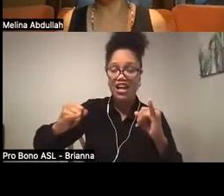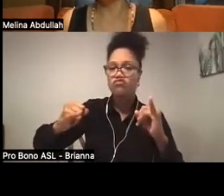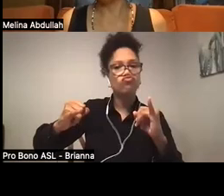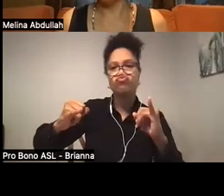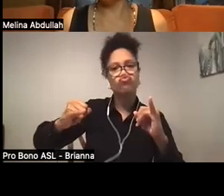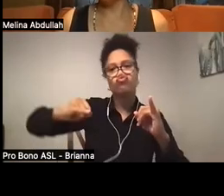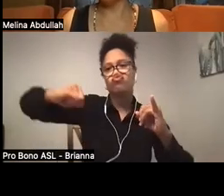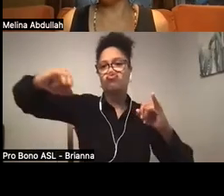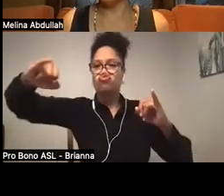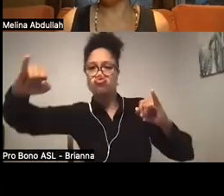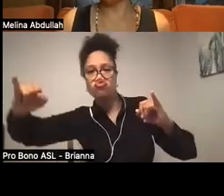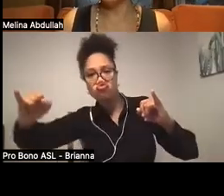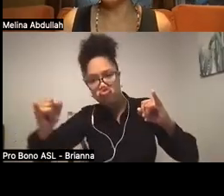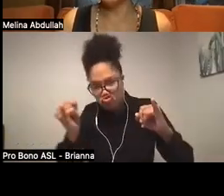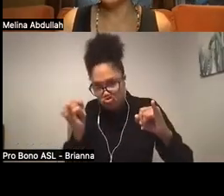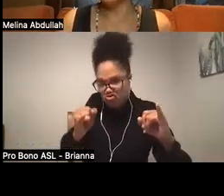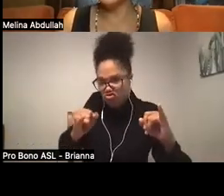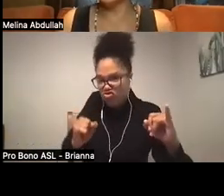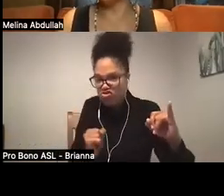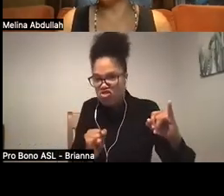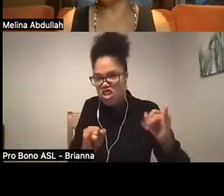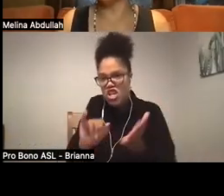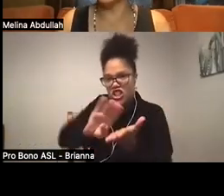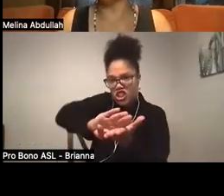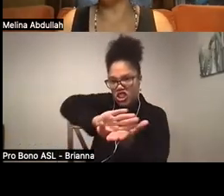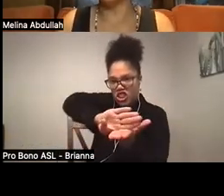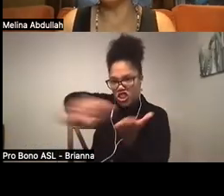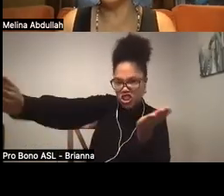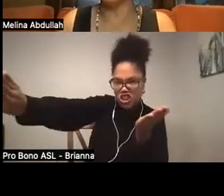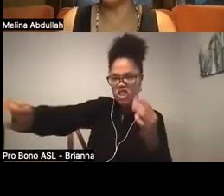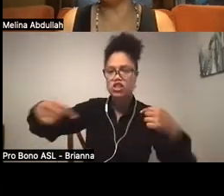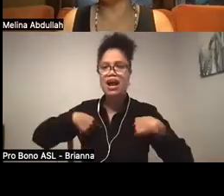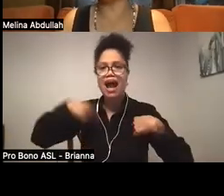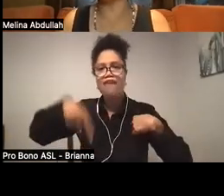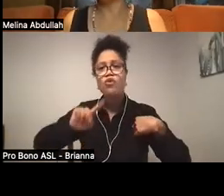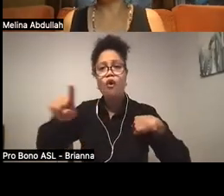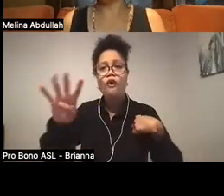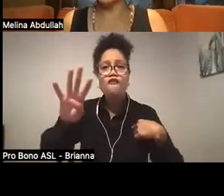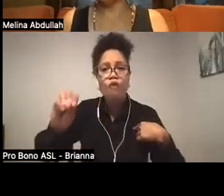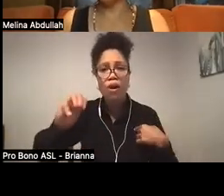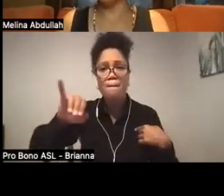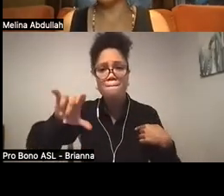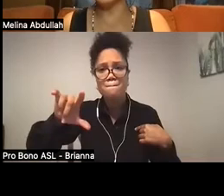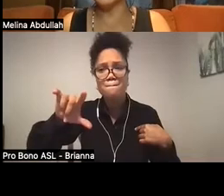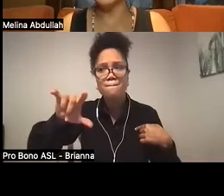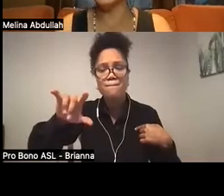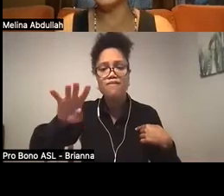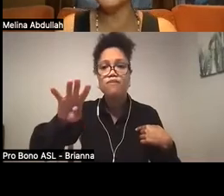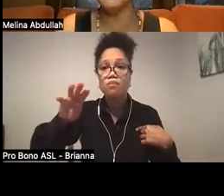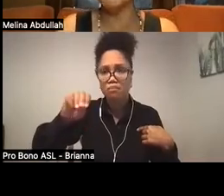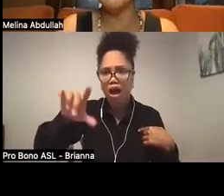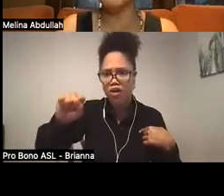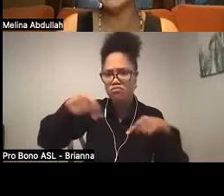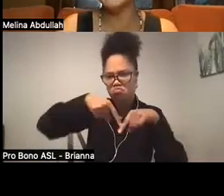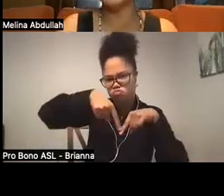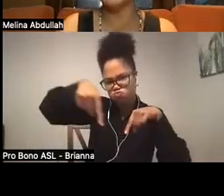If Barbara's on the phone or on the line, she'll vouch for me. Barbara Hoke will vouch for me on that because she lived